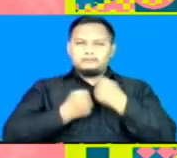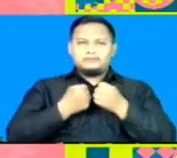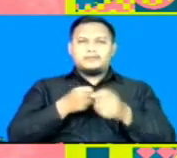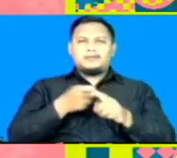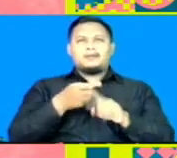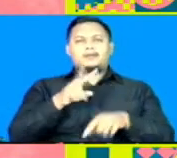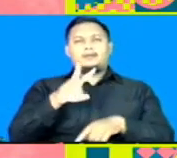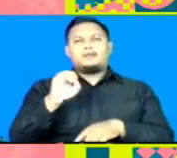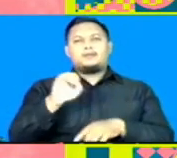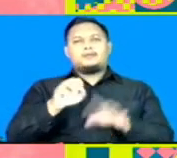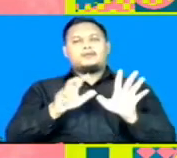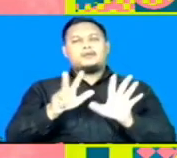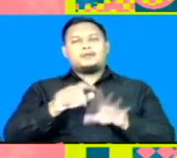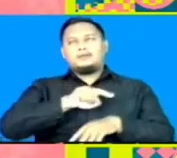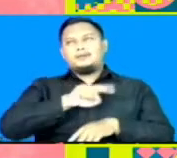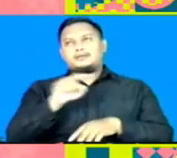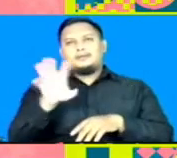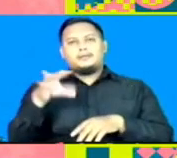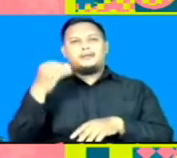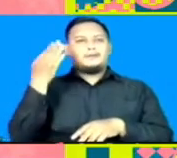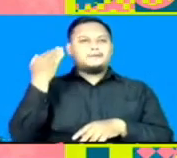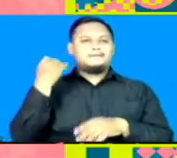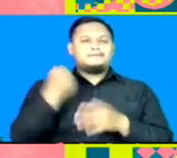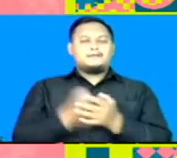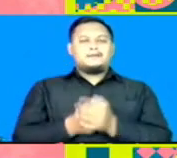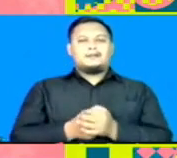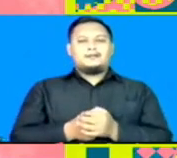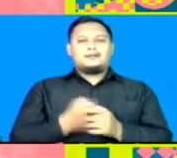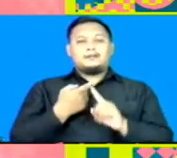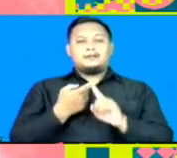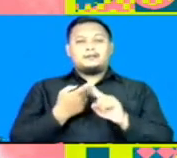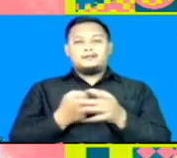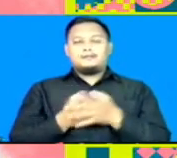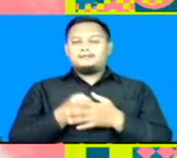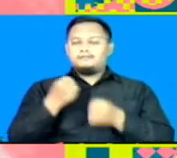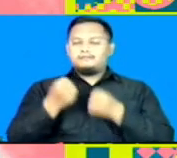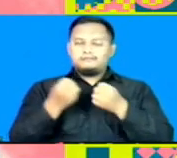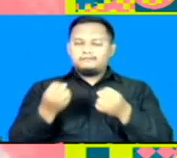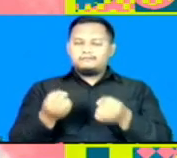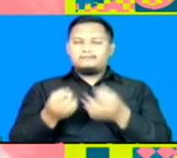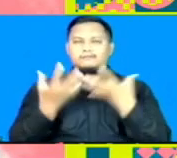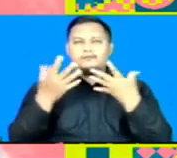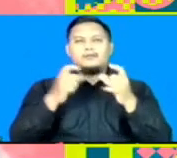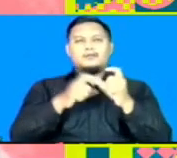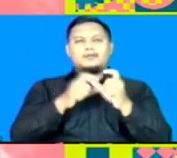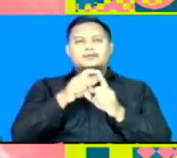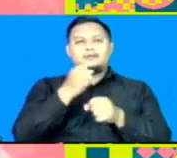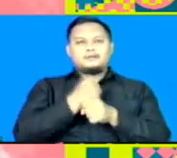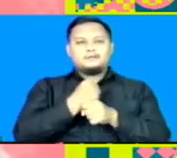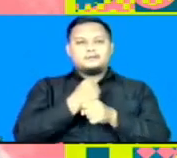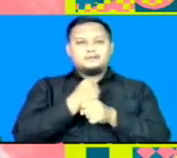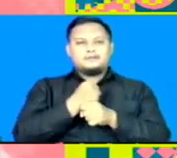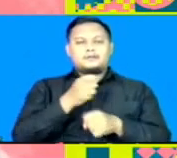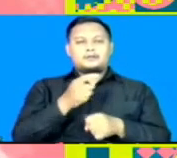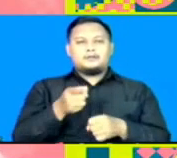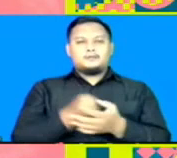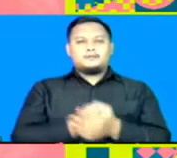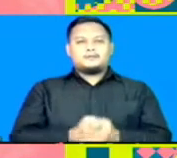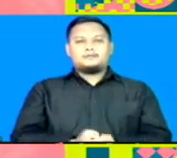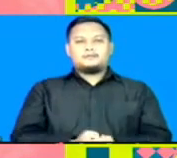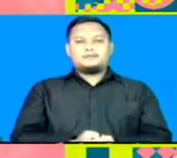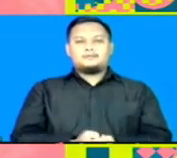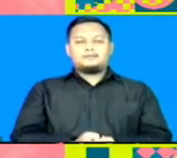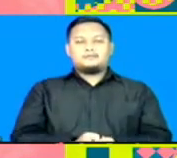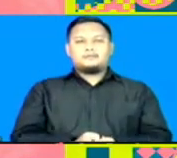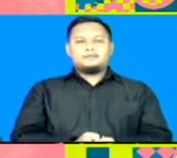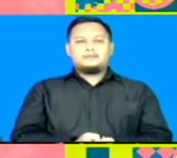the SDGs reflected the dominance of commitment to achieve SDG number 8,